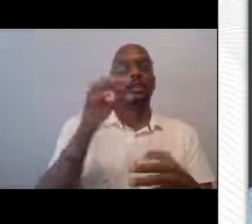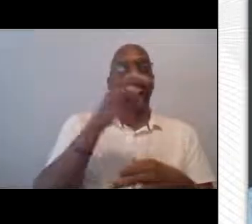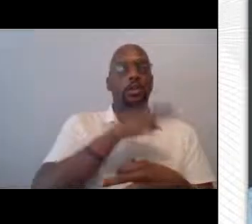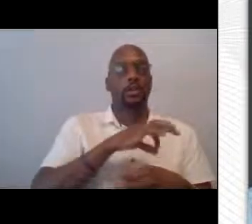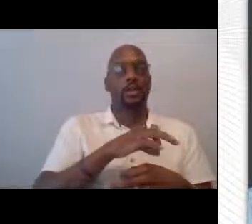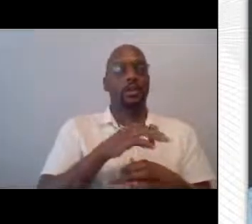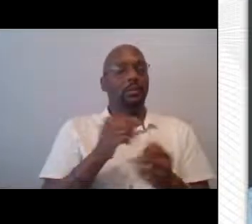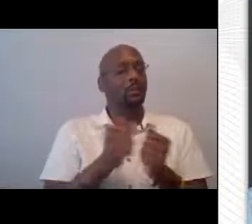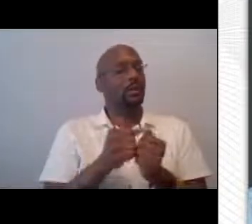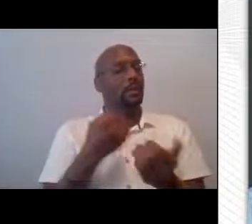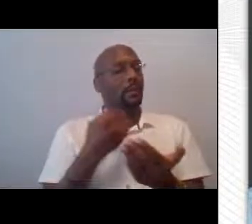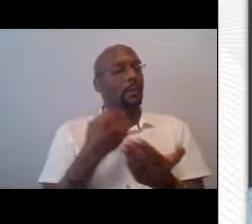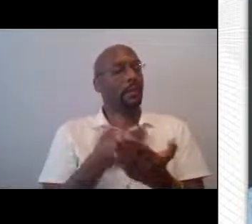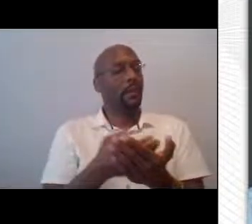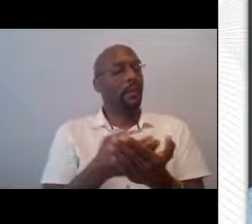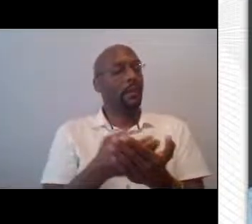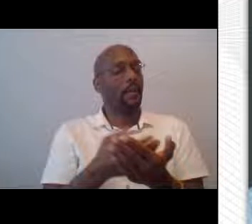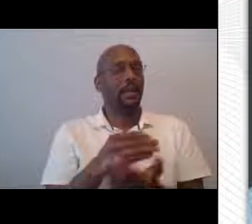and Reduction Act.